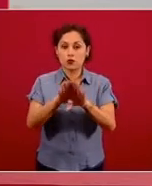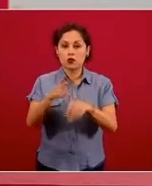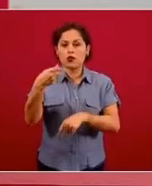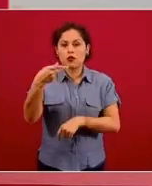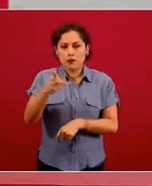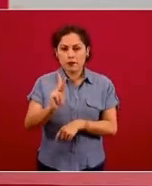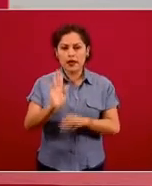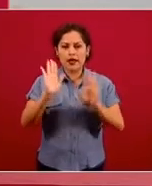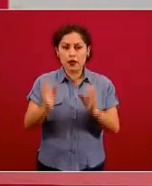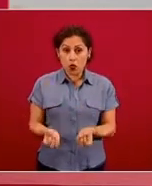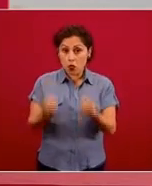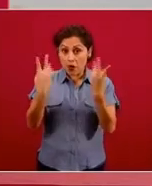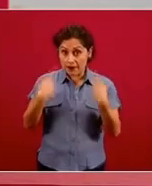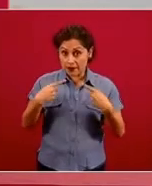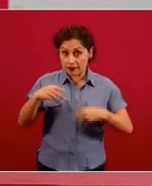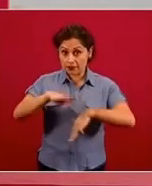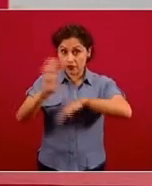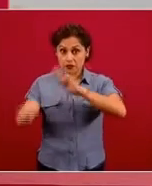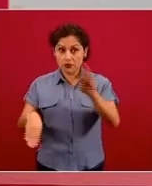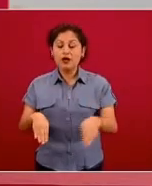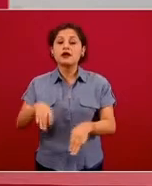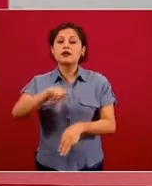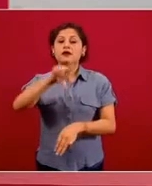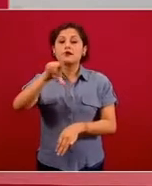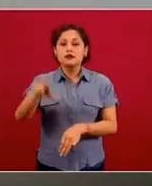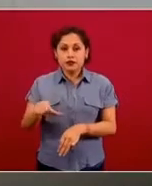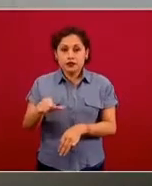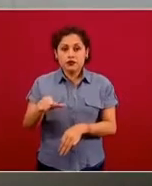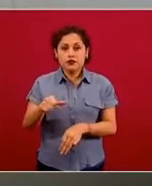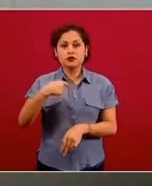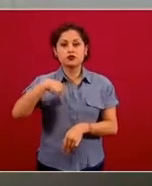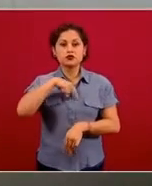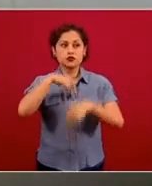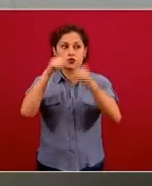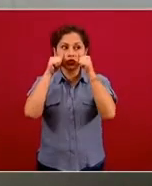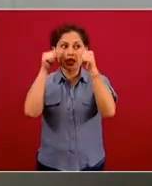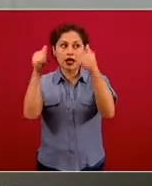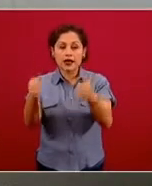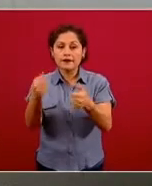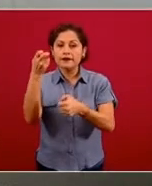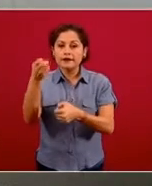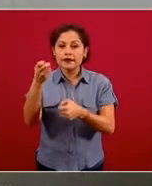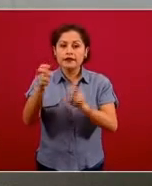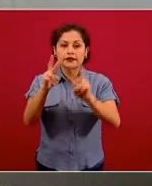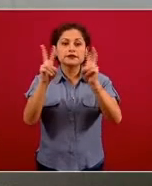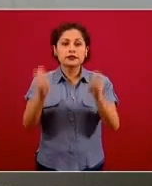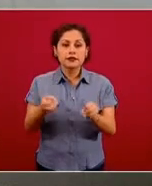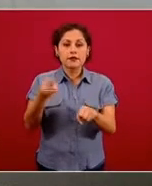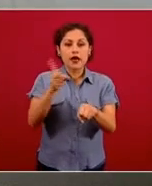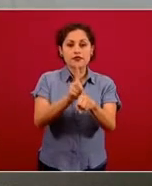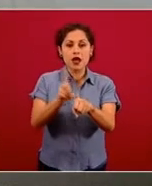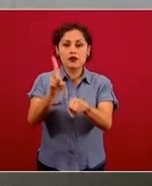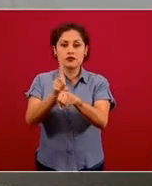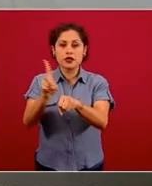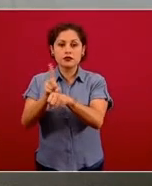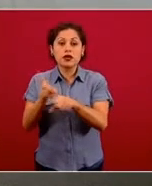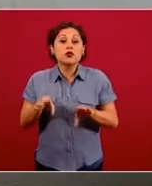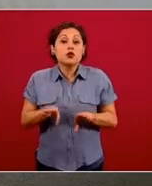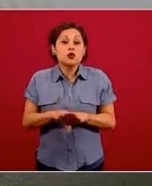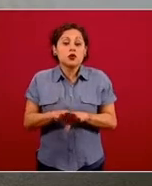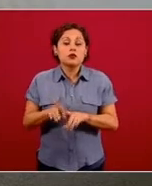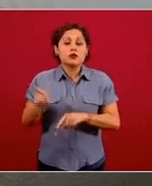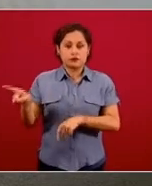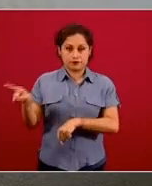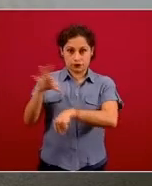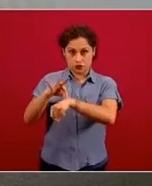technical son las condiciones side de of things, bioseguridad but also what are necesarias the para atender este biosecurity tipo de conditions that situaciones are todos los necessary días. to La handle doctora these Alessia